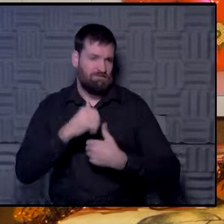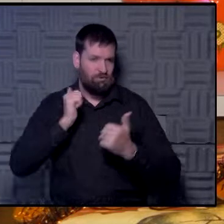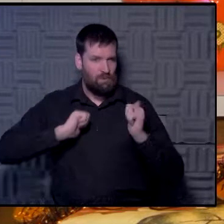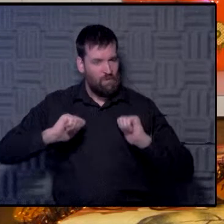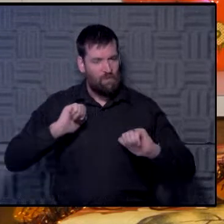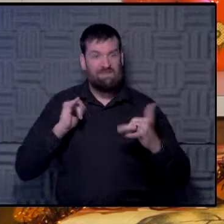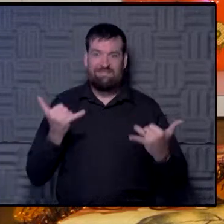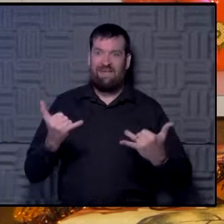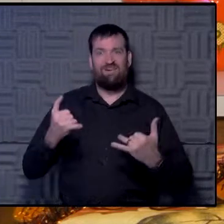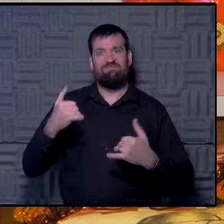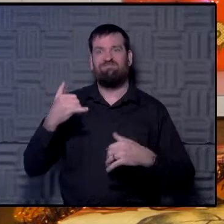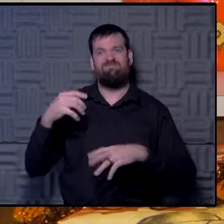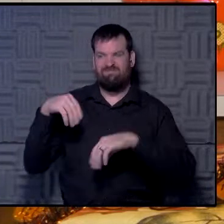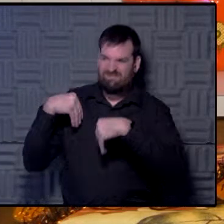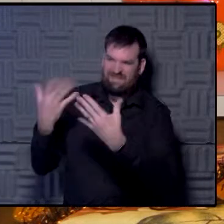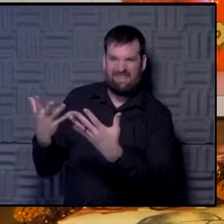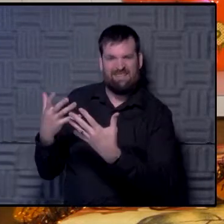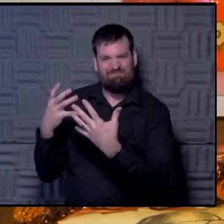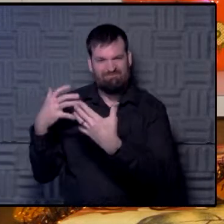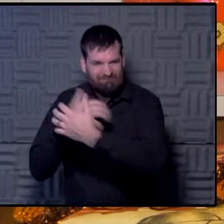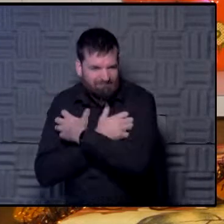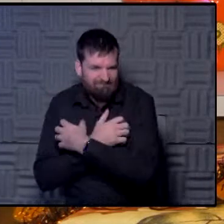it. Now I got to go home and give my dog cat a hug.